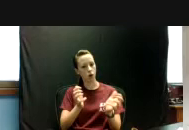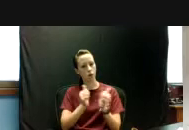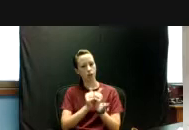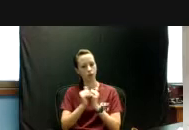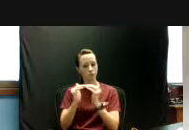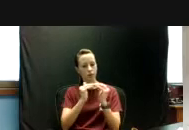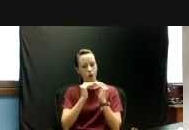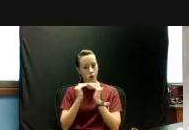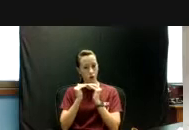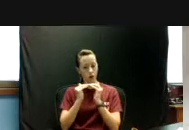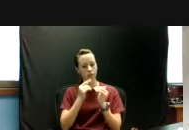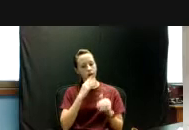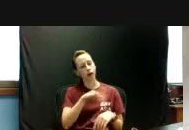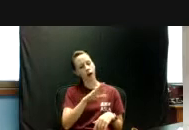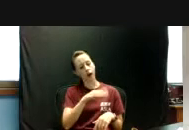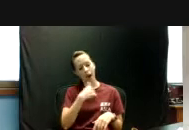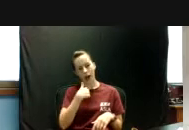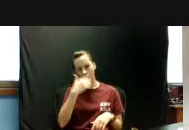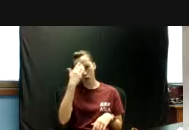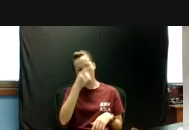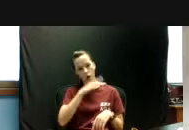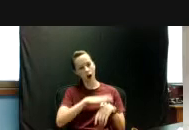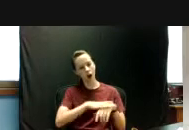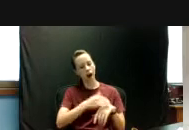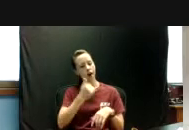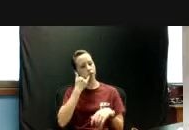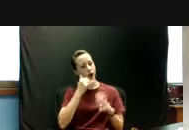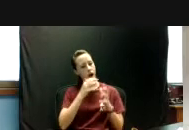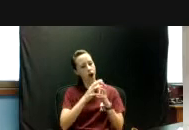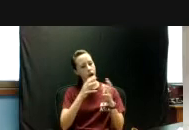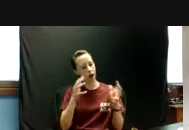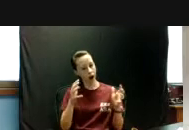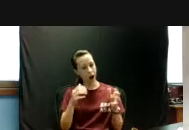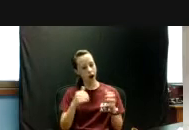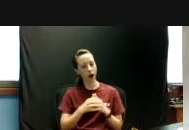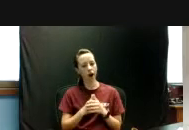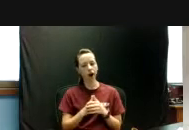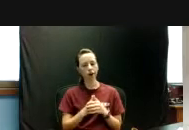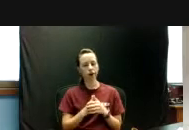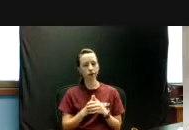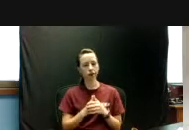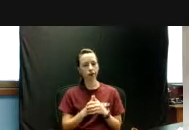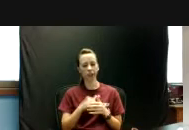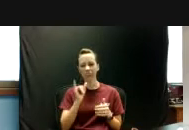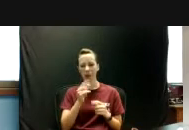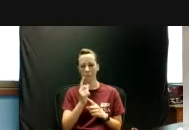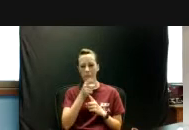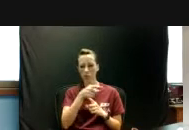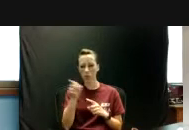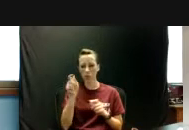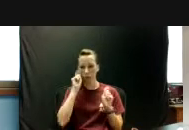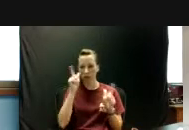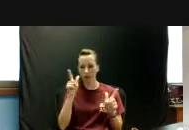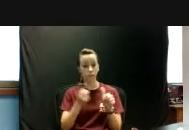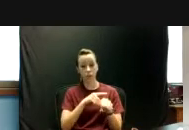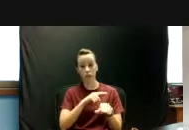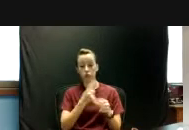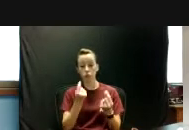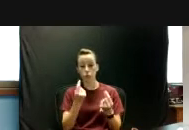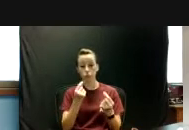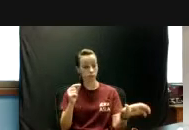hey, I know that you're spending a lot of time on your phone. The moment we wake up, the first thing we do is check our phone and our social